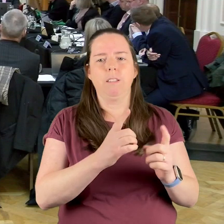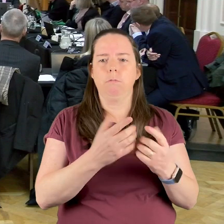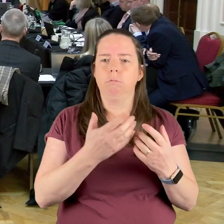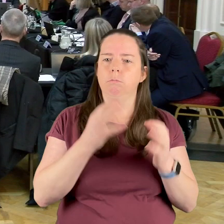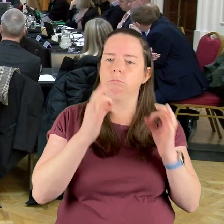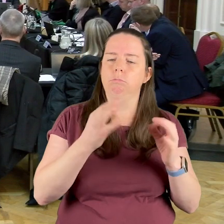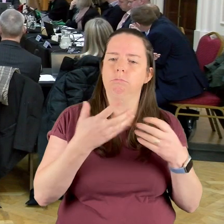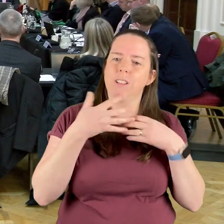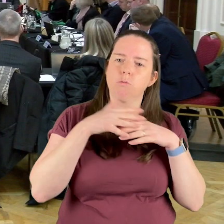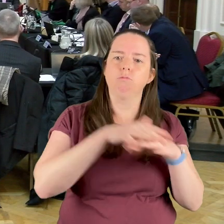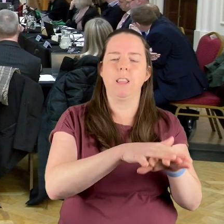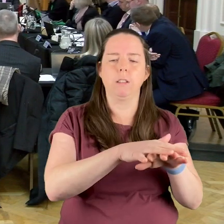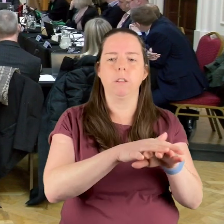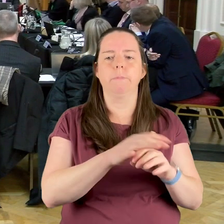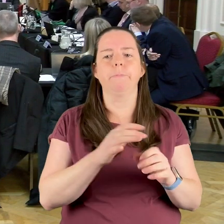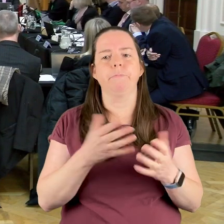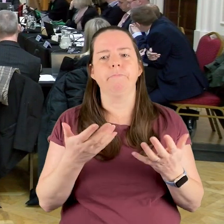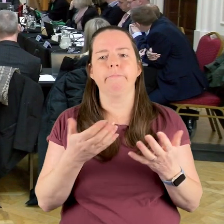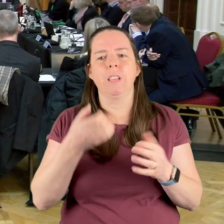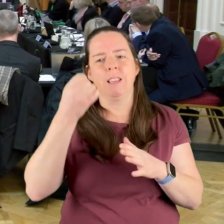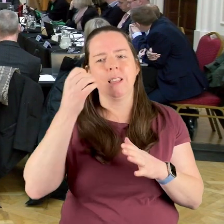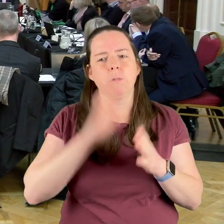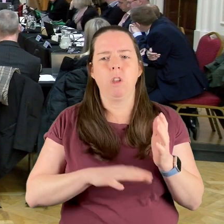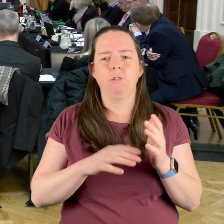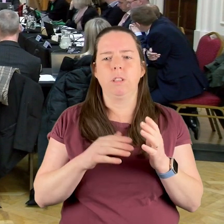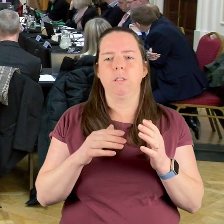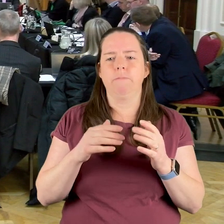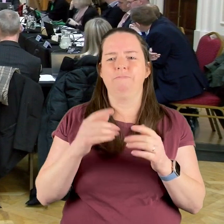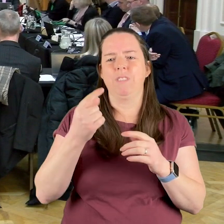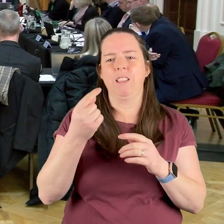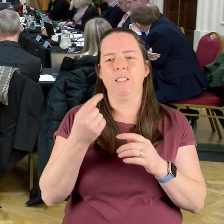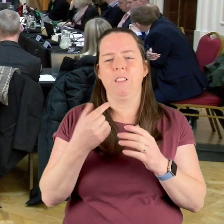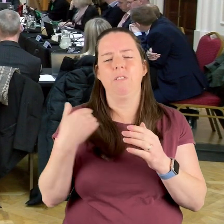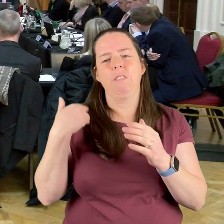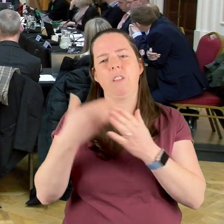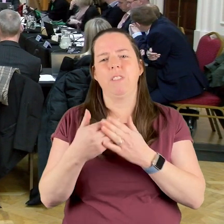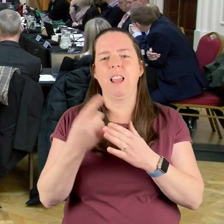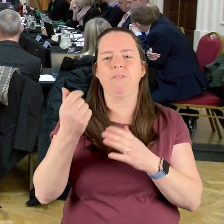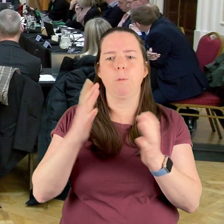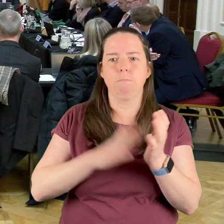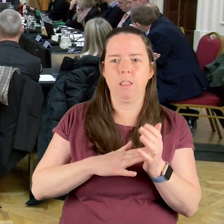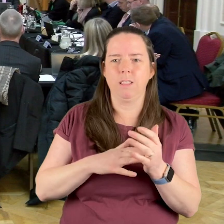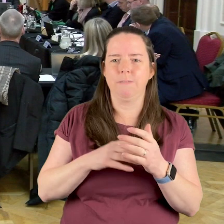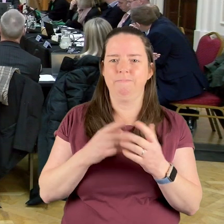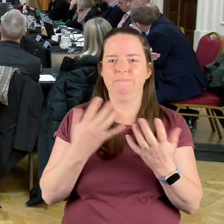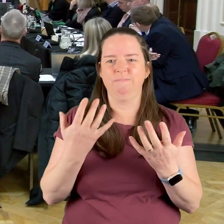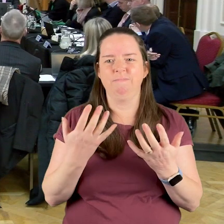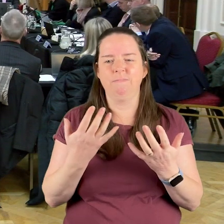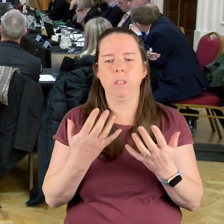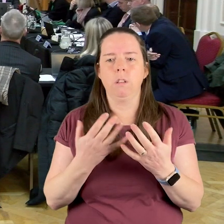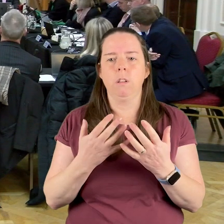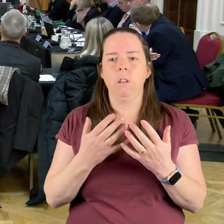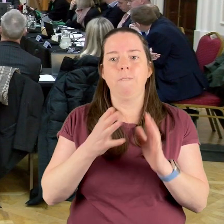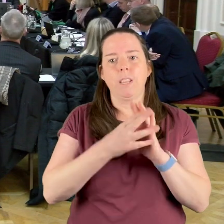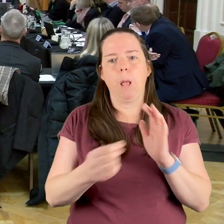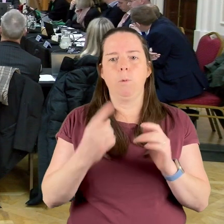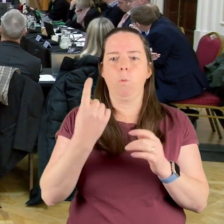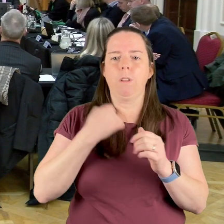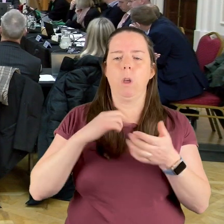do that and work very incredibly integrated. The experience over the last few